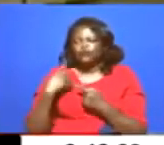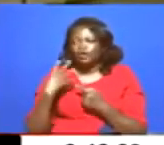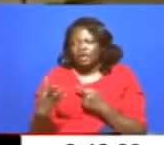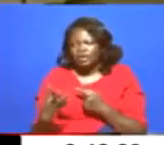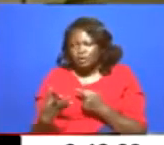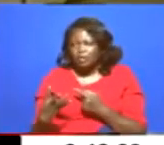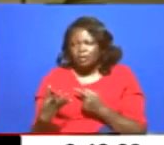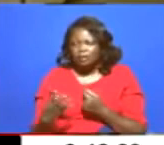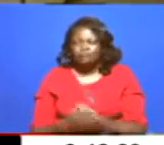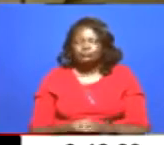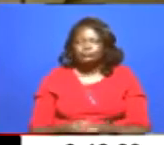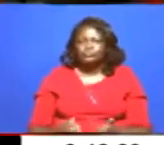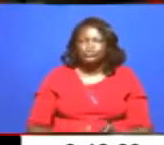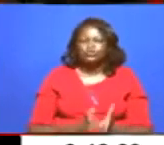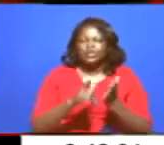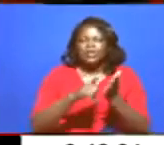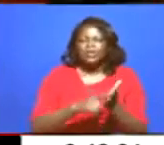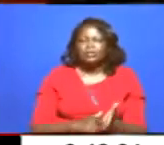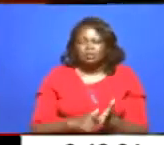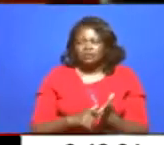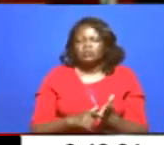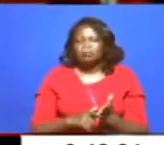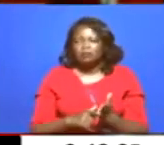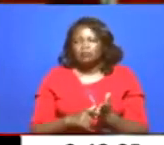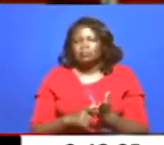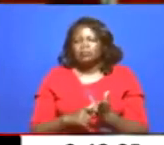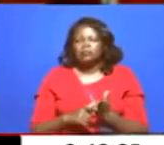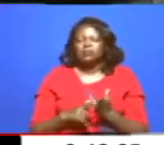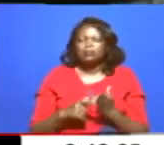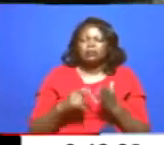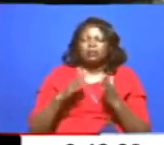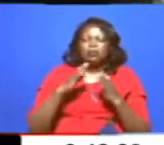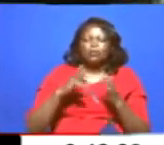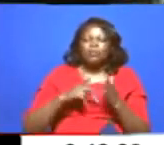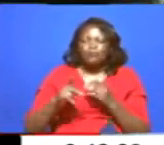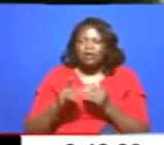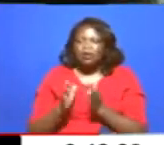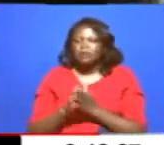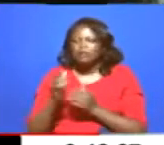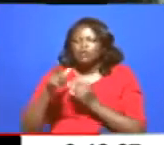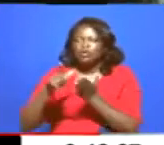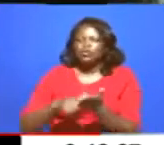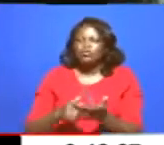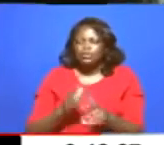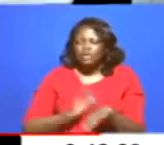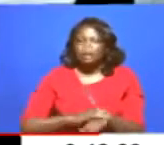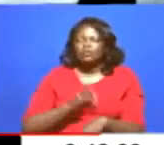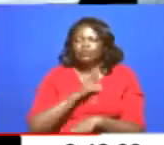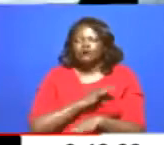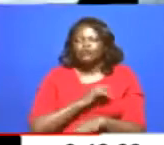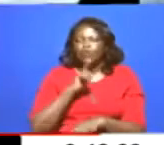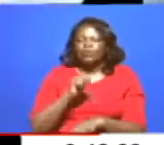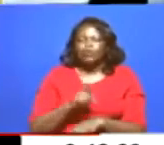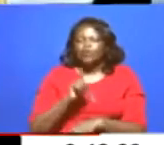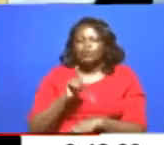general lending, mortgages, and business loans. The bank's shareholders will get a dividend of 1.1 shilling per share,